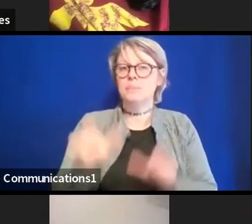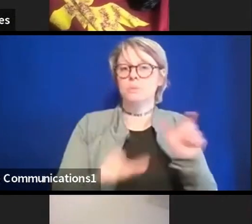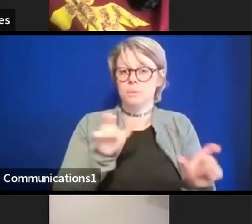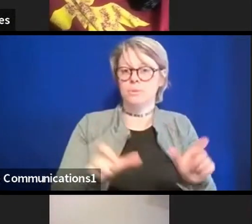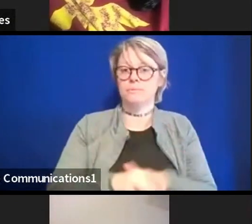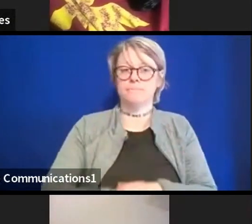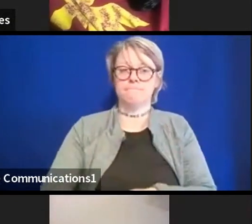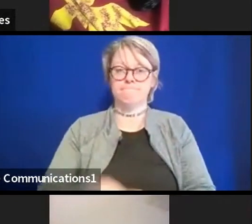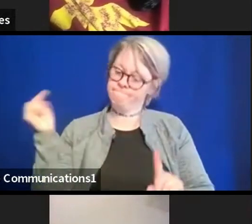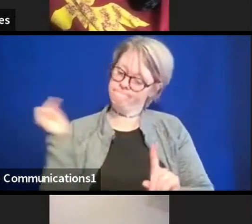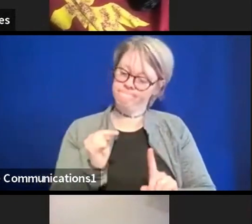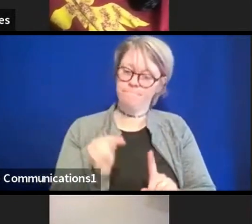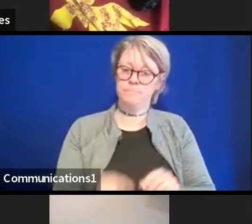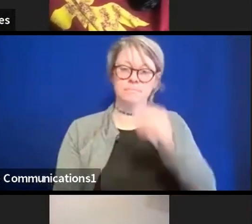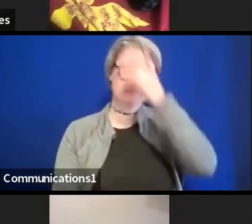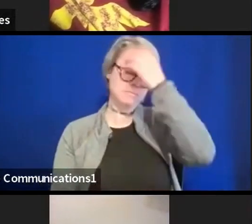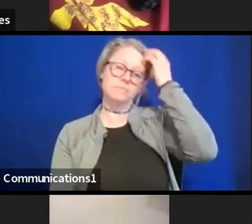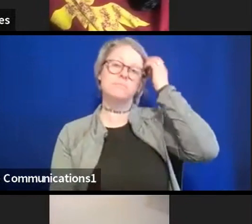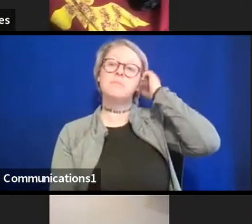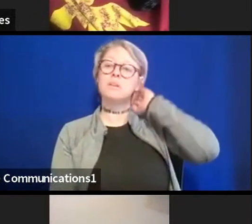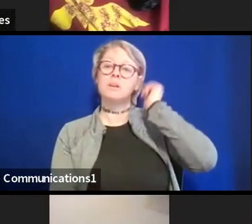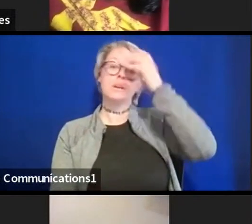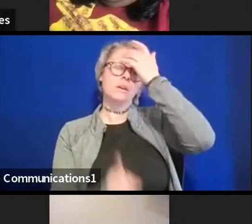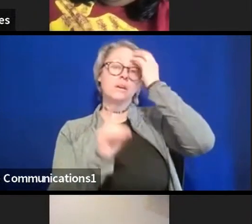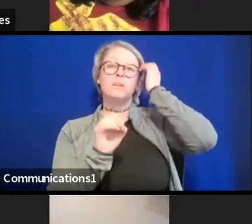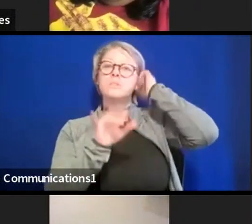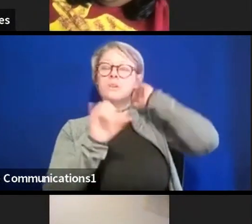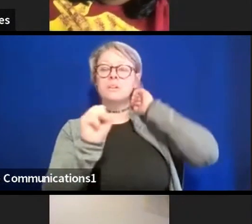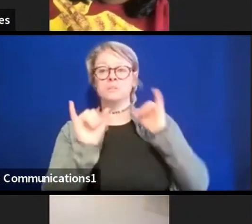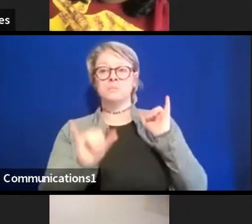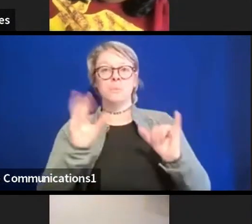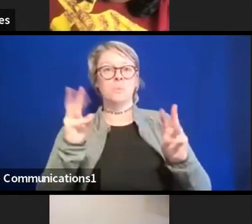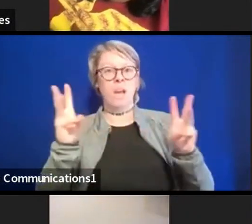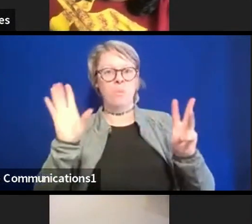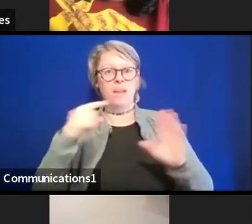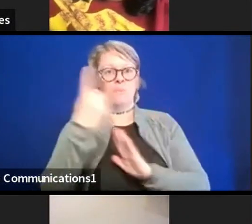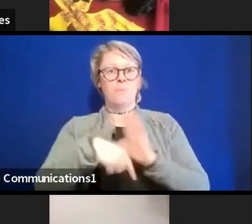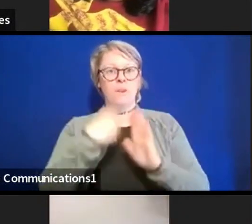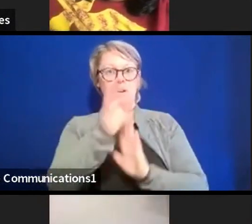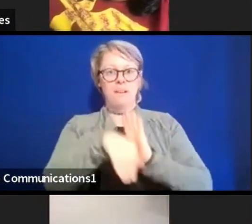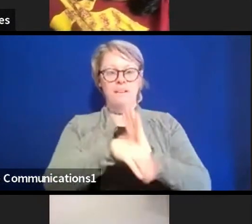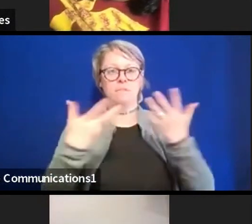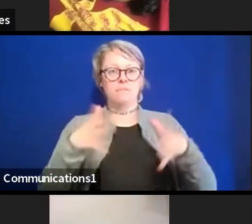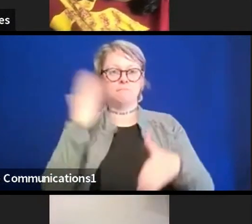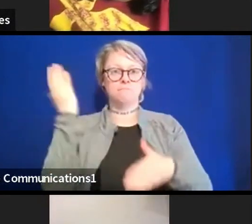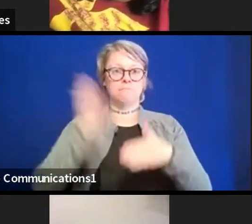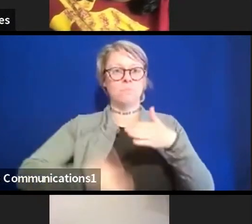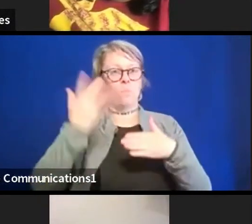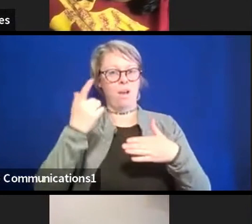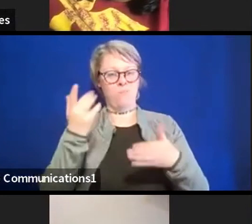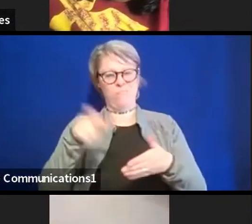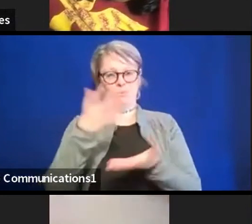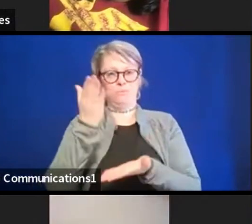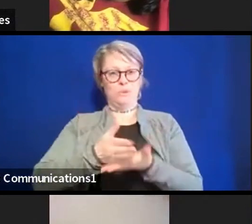Hey, thank you. And wow, that hour and a half went by very fast, and I'm realizing we have to stop soon. So I'm